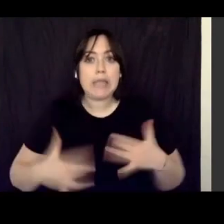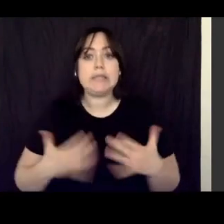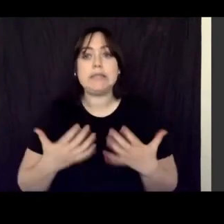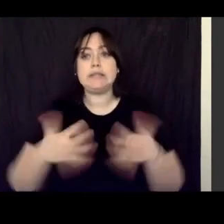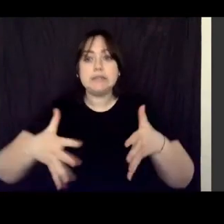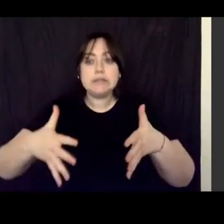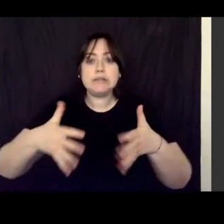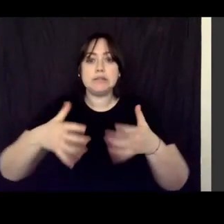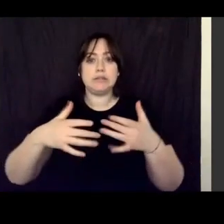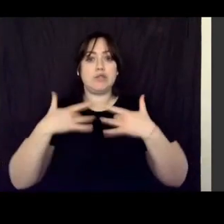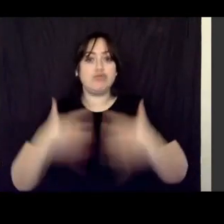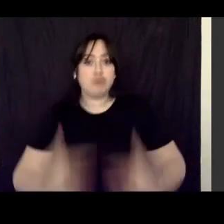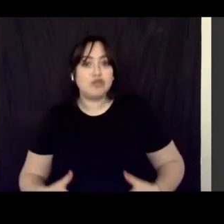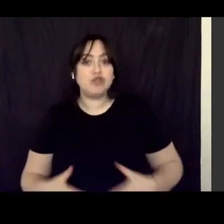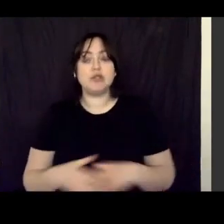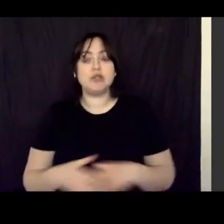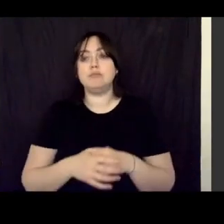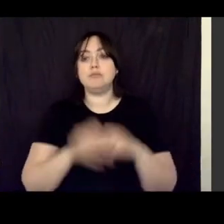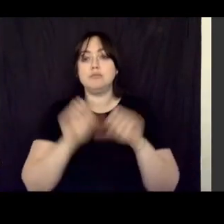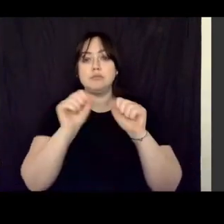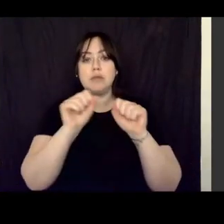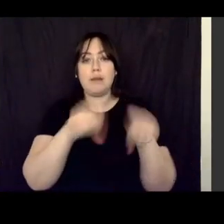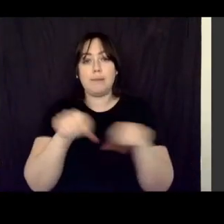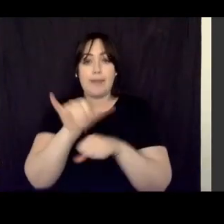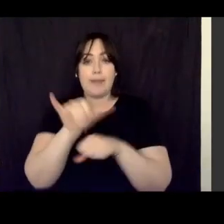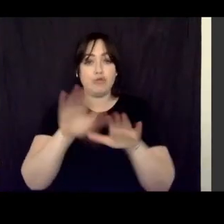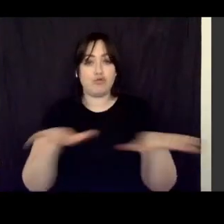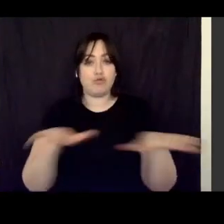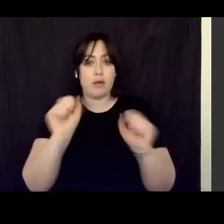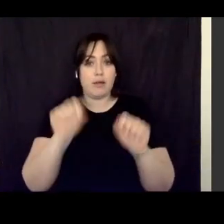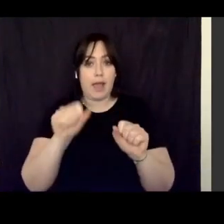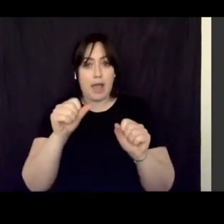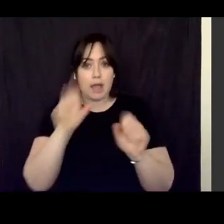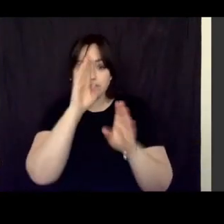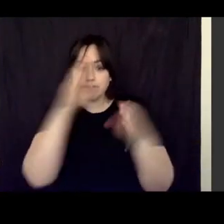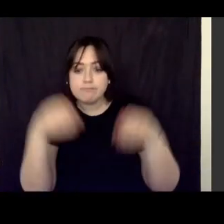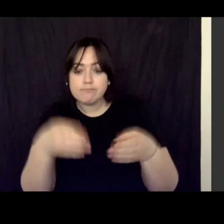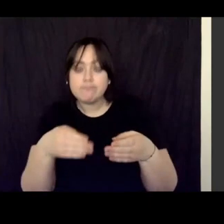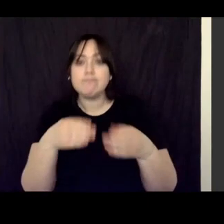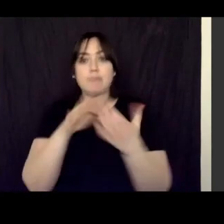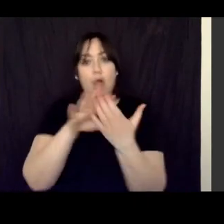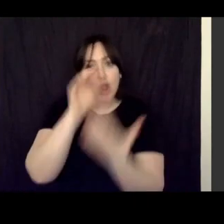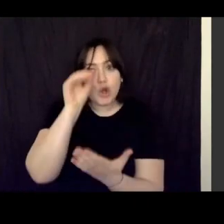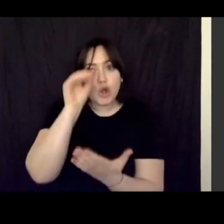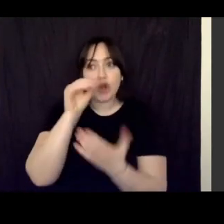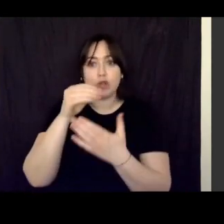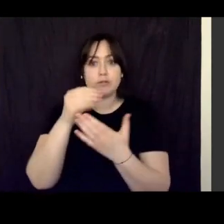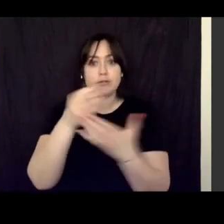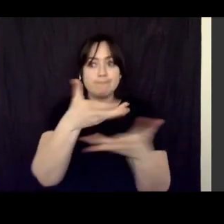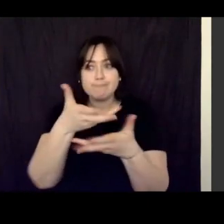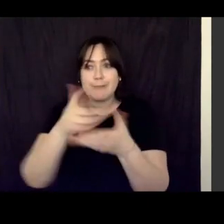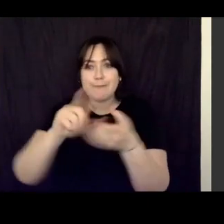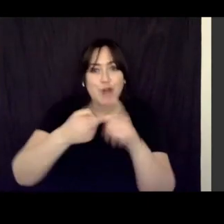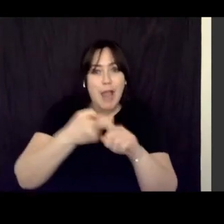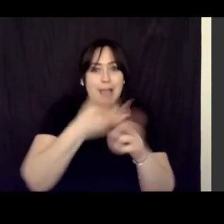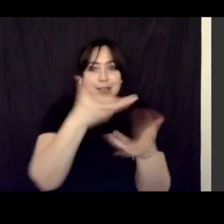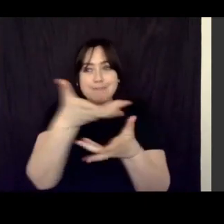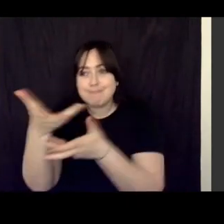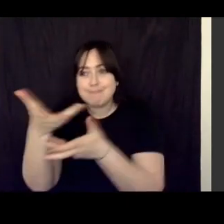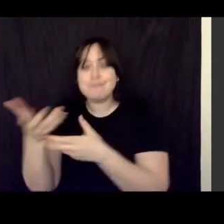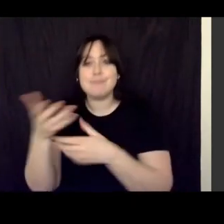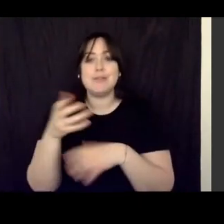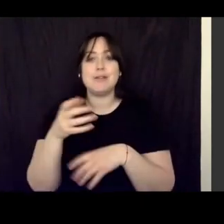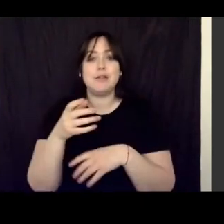concentrate, to learn, to making friends, to controlling his or her behavior. But we also have a set